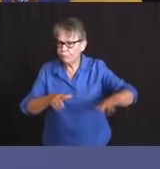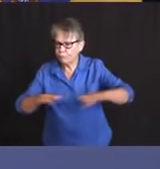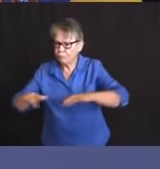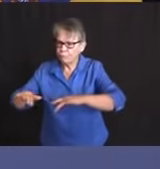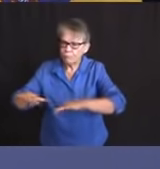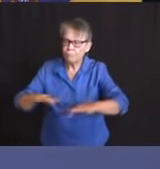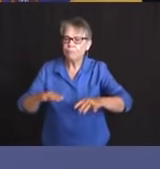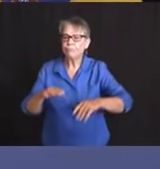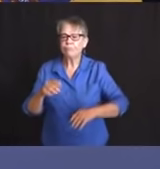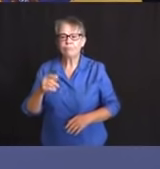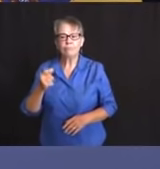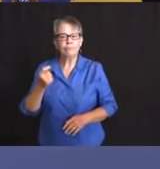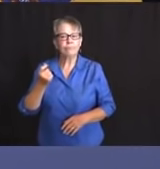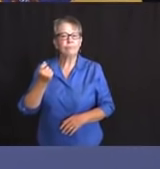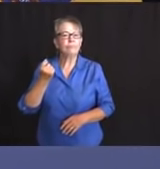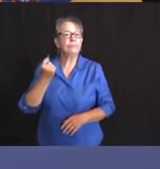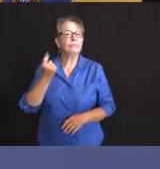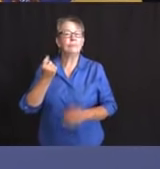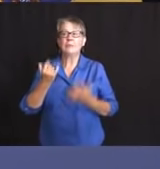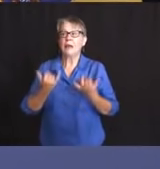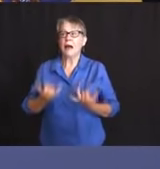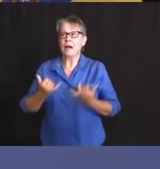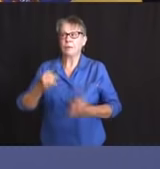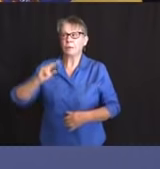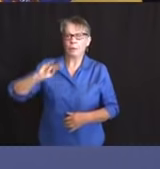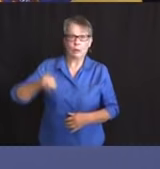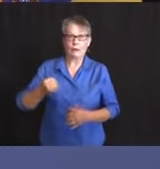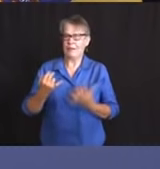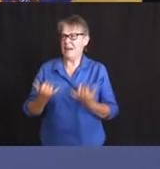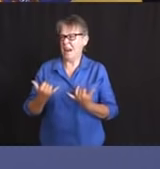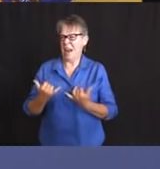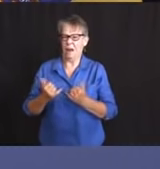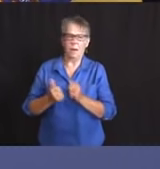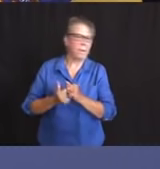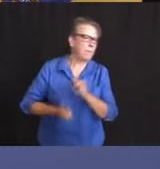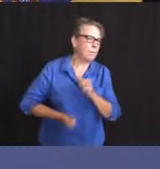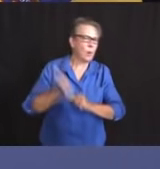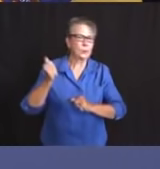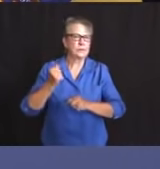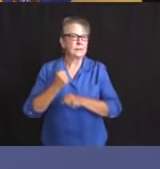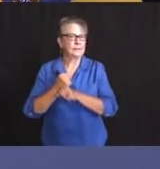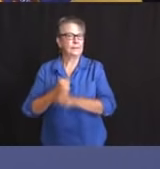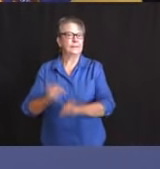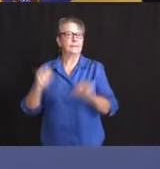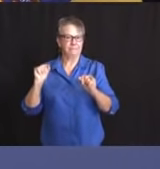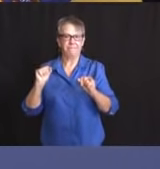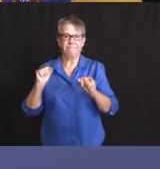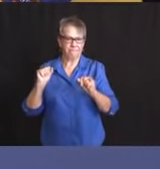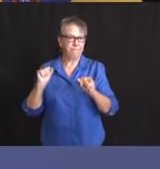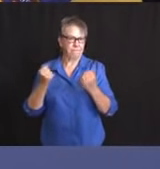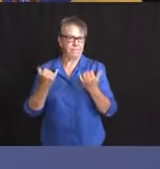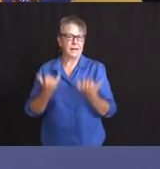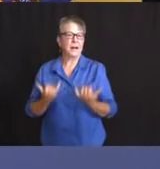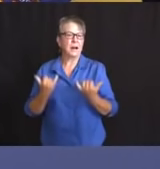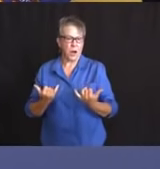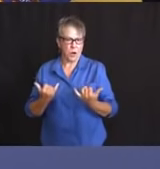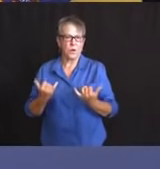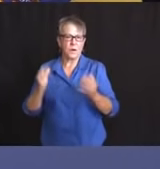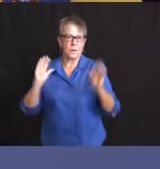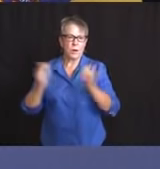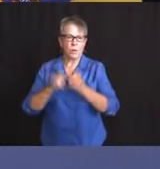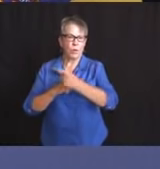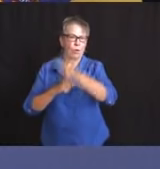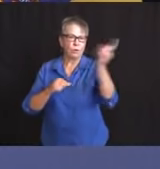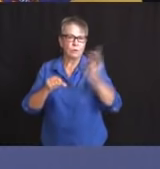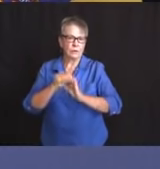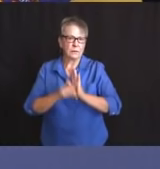say sideways, Judy, would be the way I'd put it. But with the restart of our economy now more fully underway, our